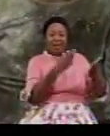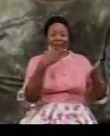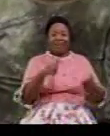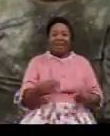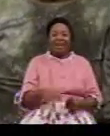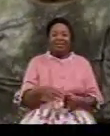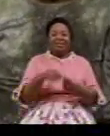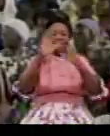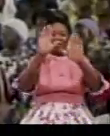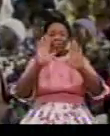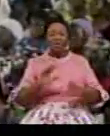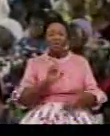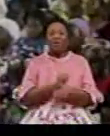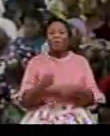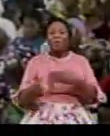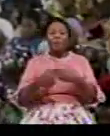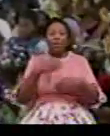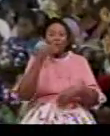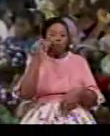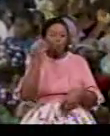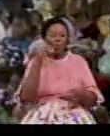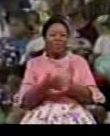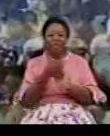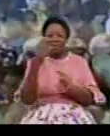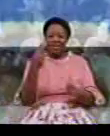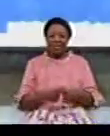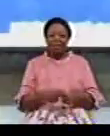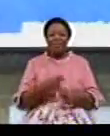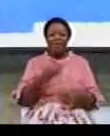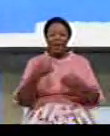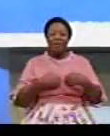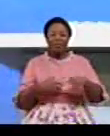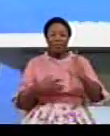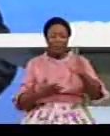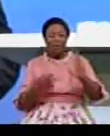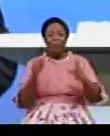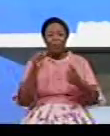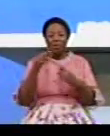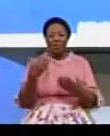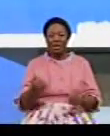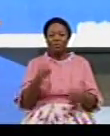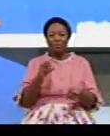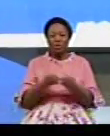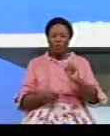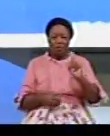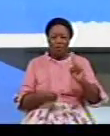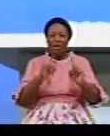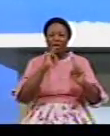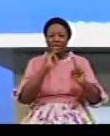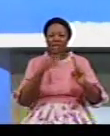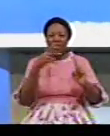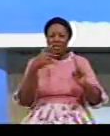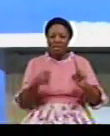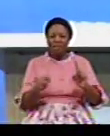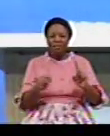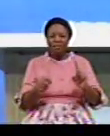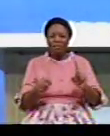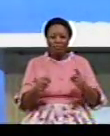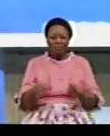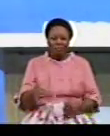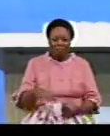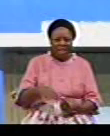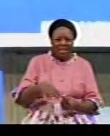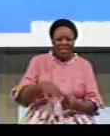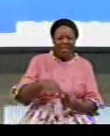Holy Spirit from me. You understand? My spirit shall not always strive with men.